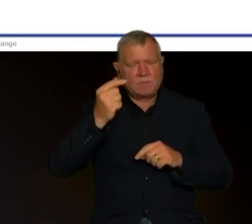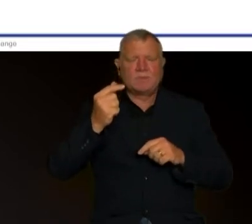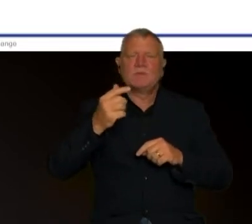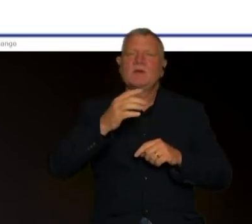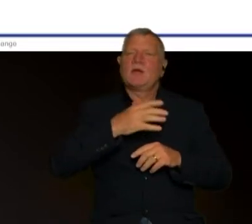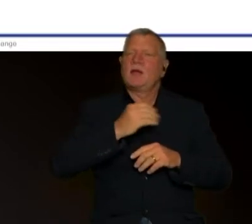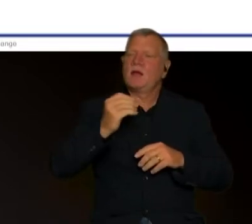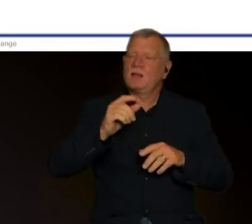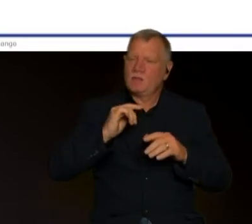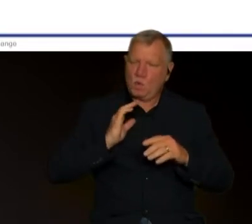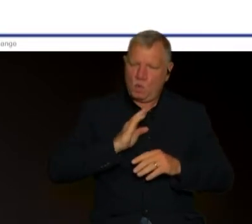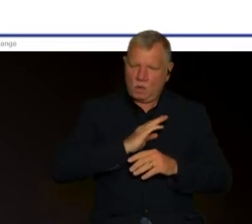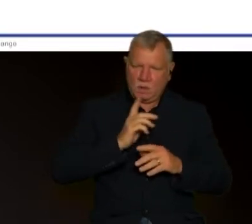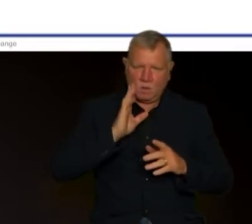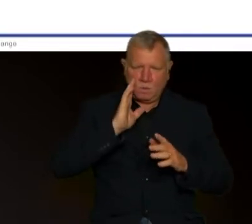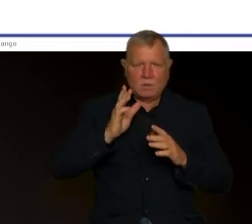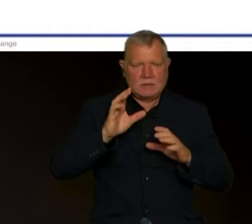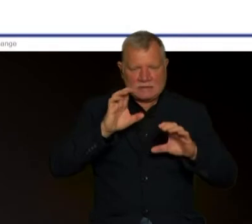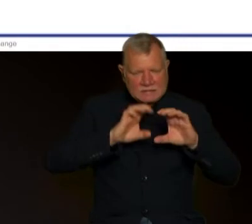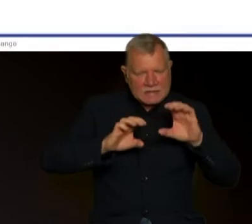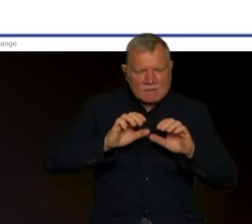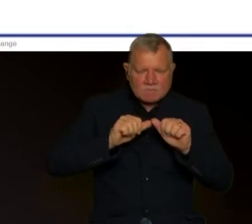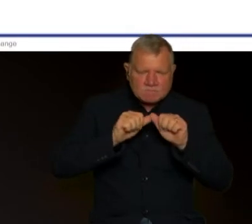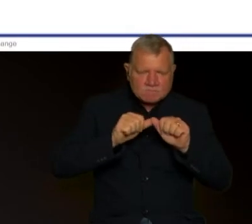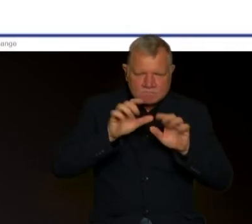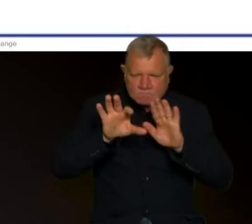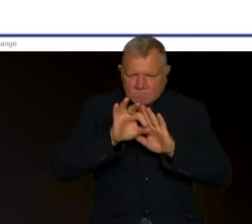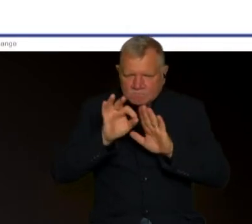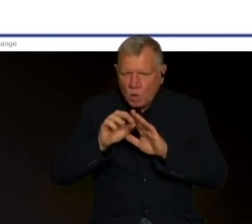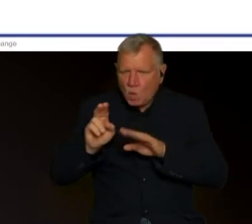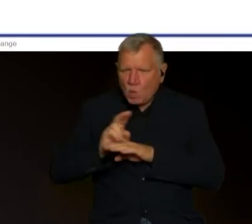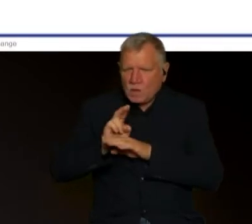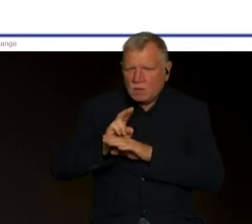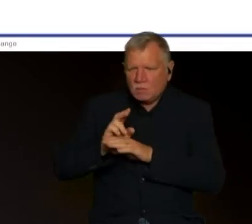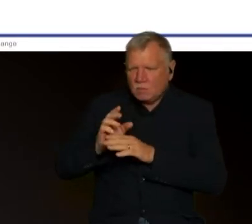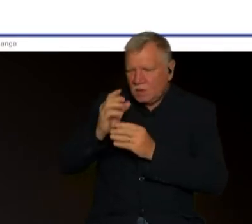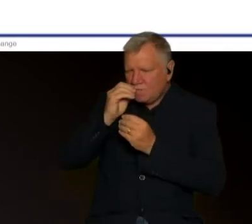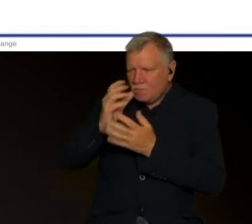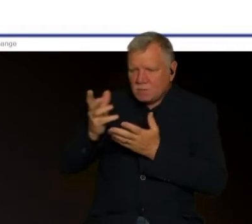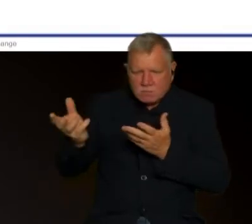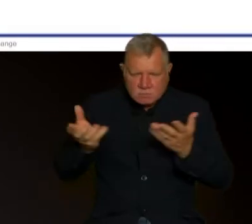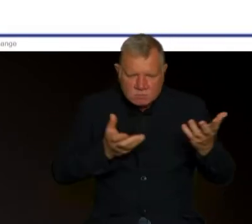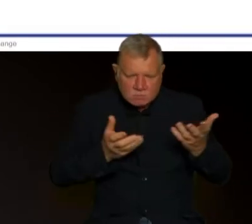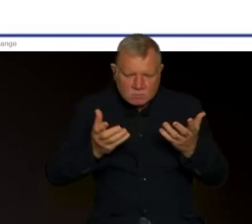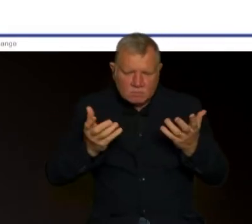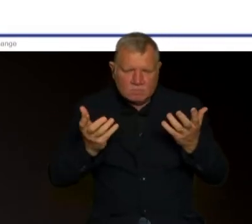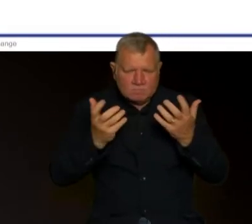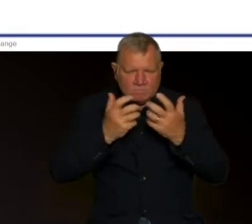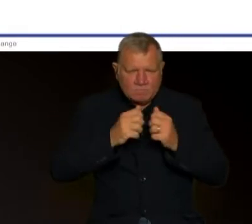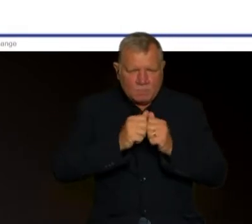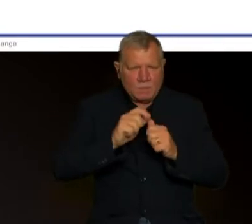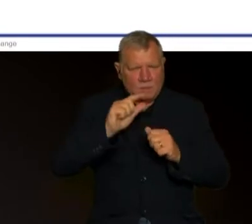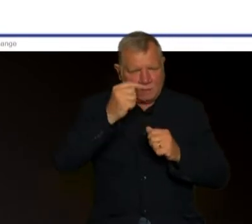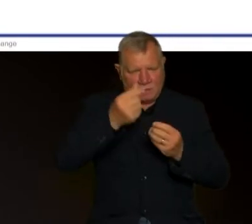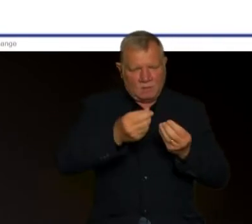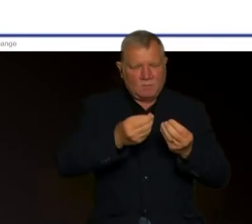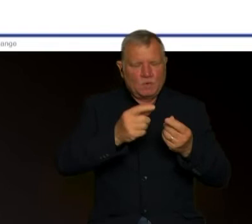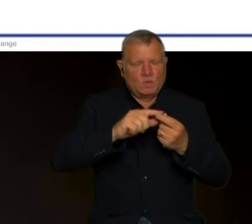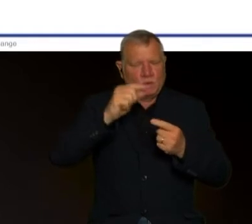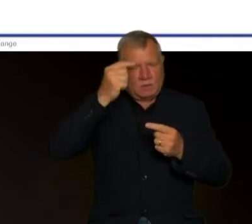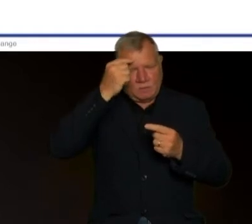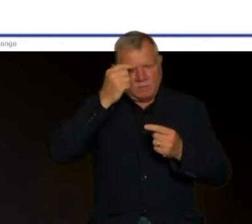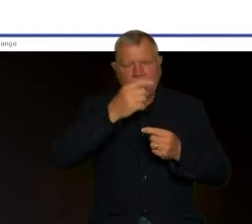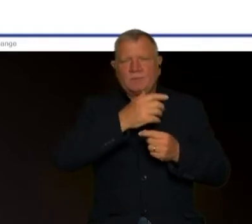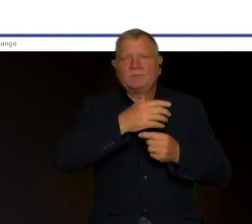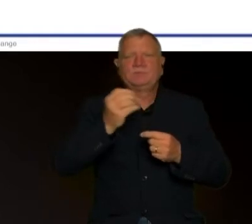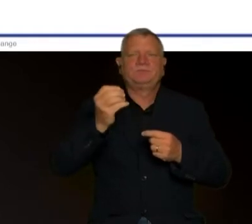governor and the board to do this scientifically using data. And to give this to the government of Puerto